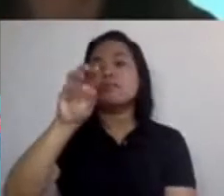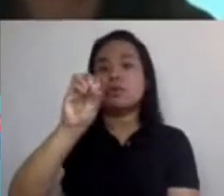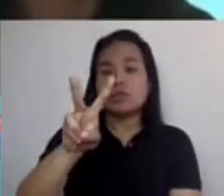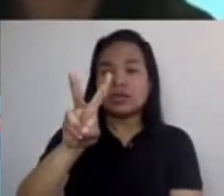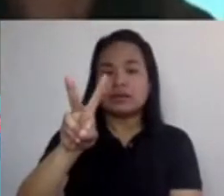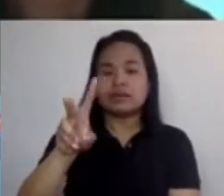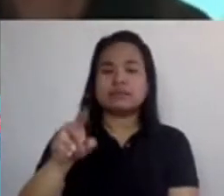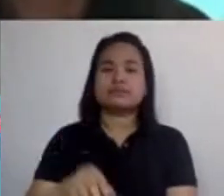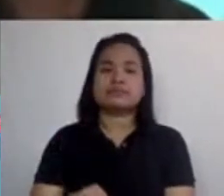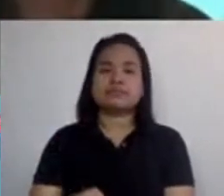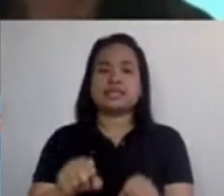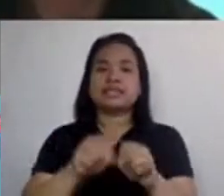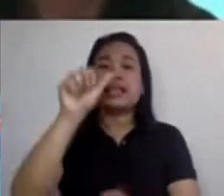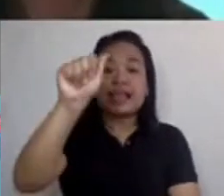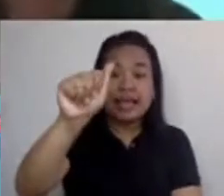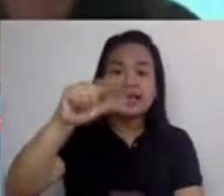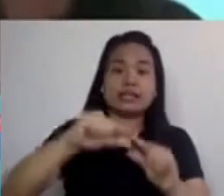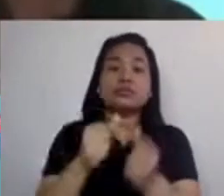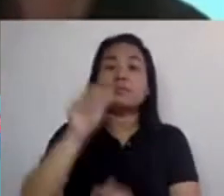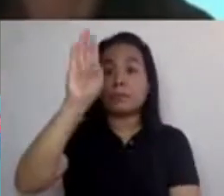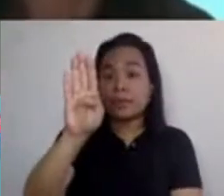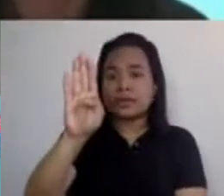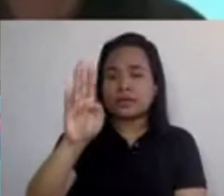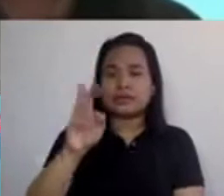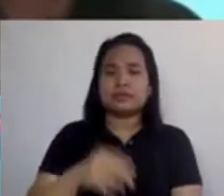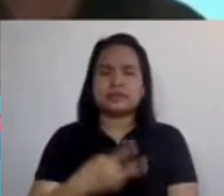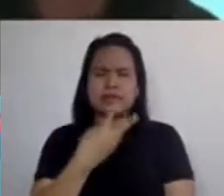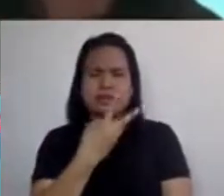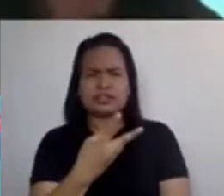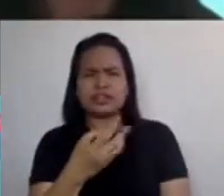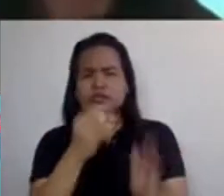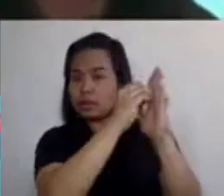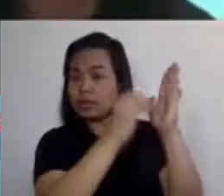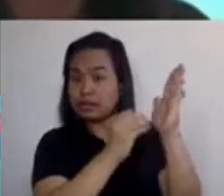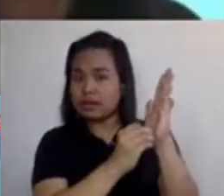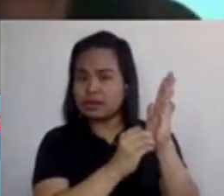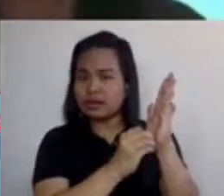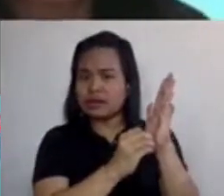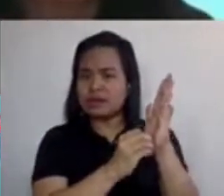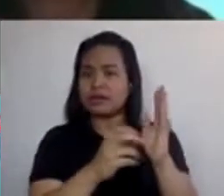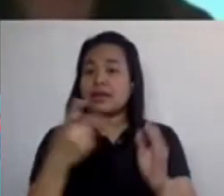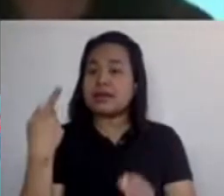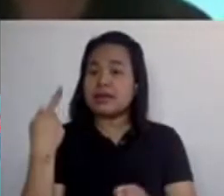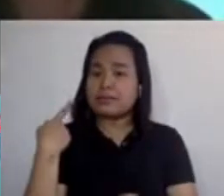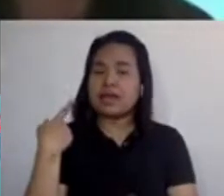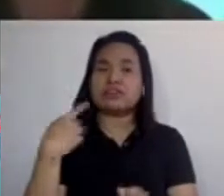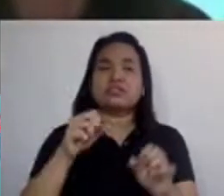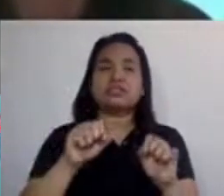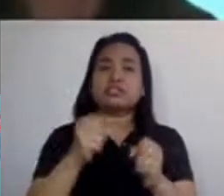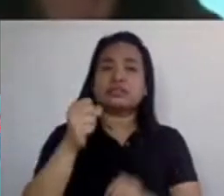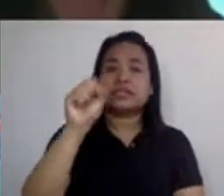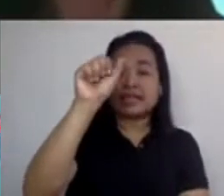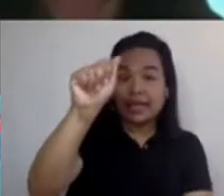that, or when you see rather indicators that have this kind of format, they have the set A and set B, particularly